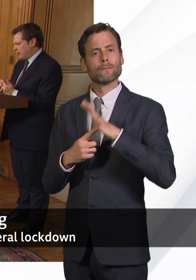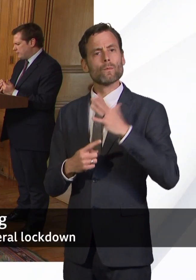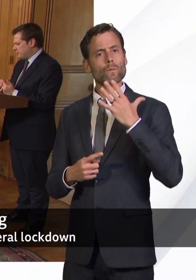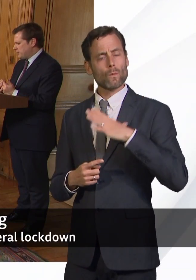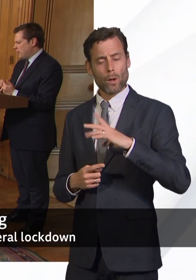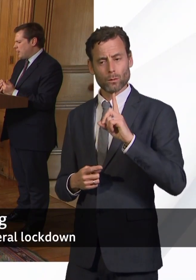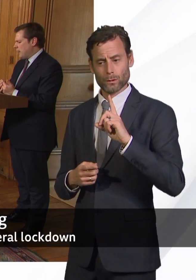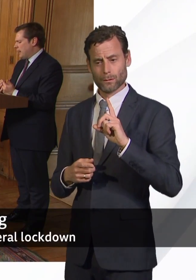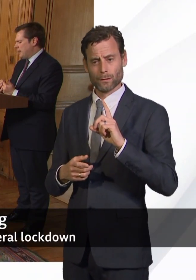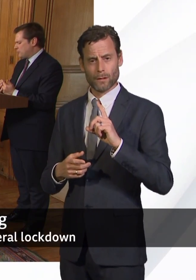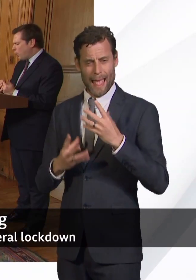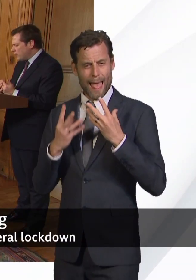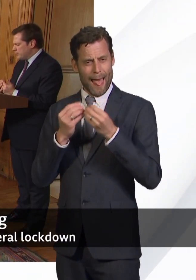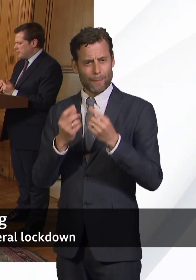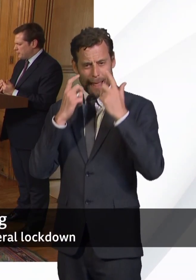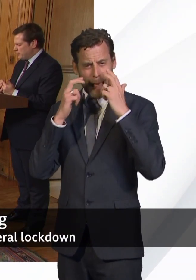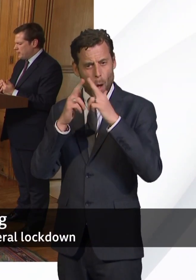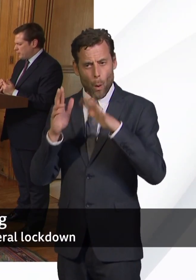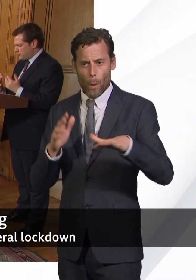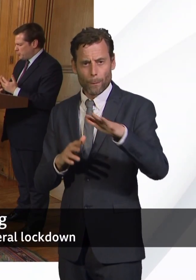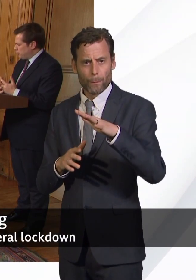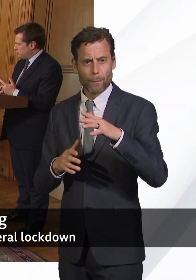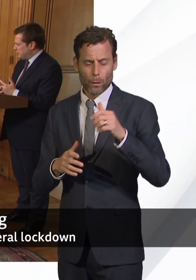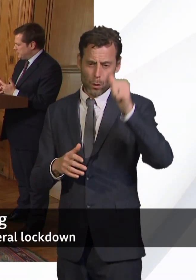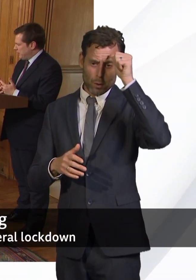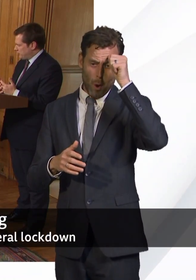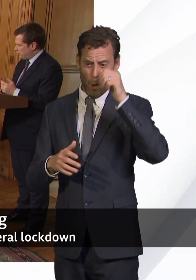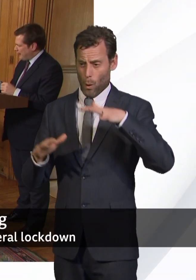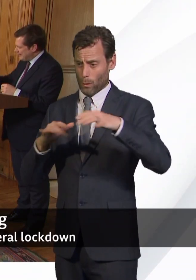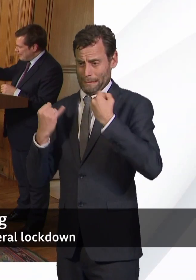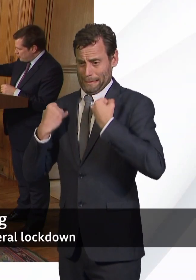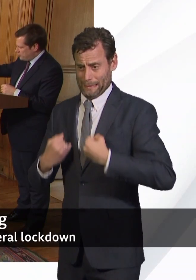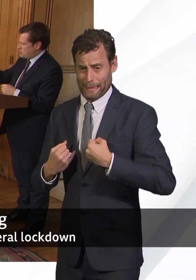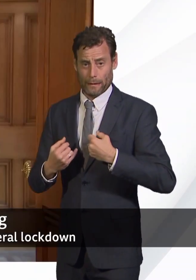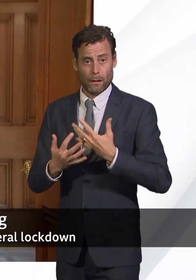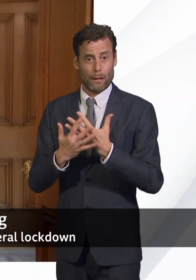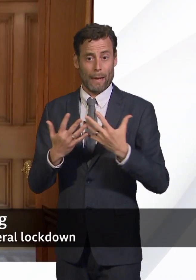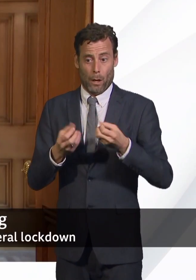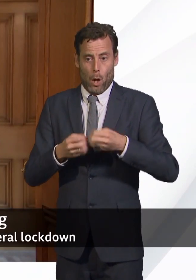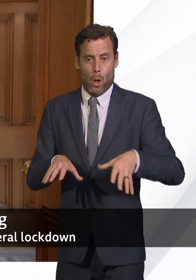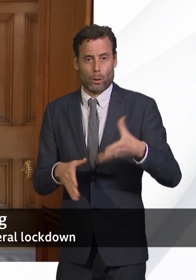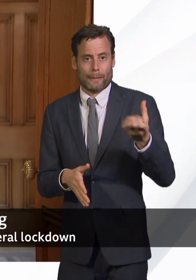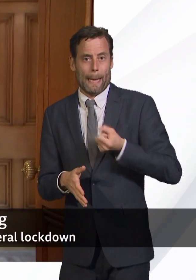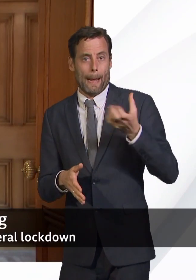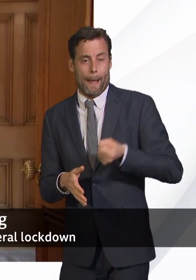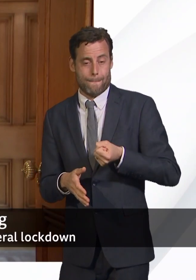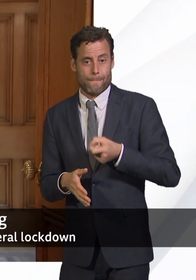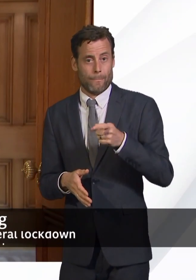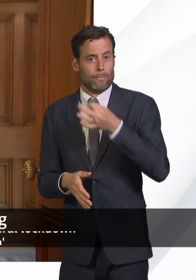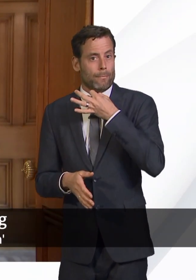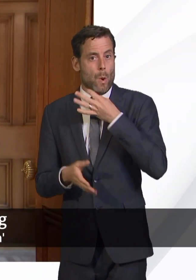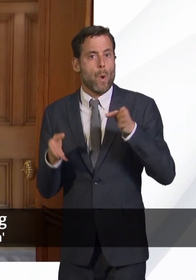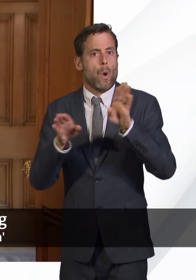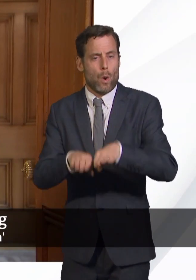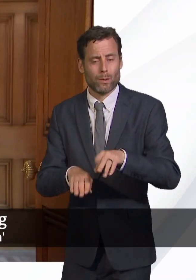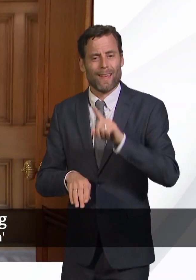this crisis. And that's why we've given the £3.2 billion so far, and now this additional £600 million.